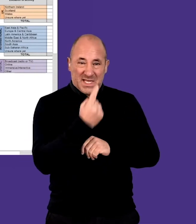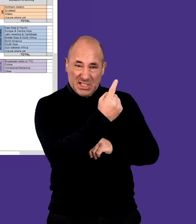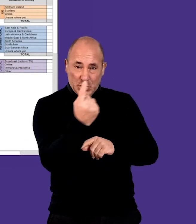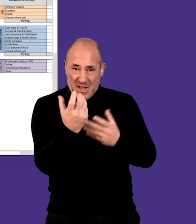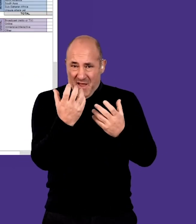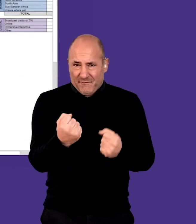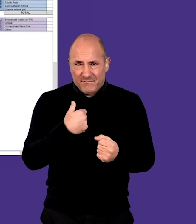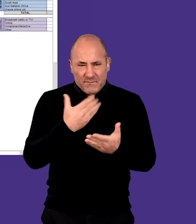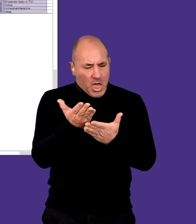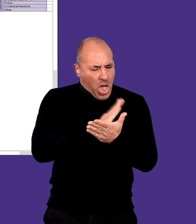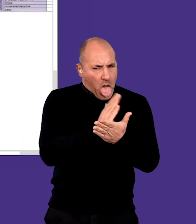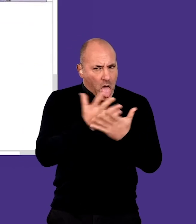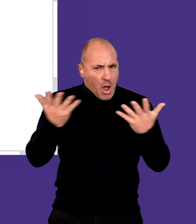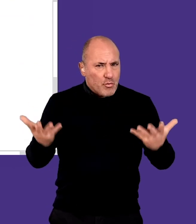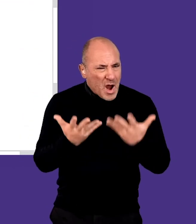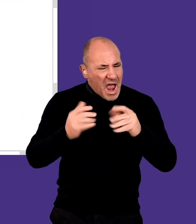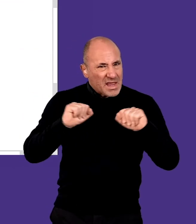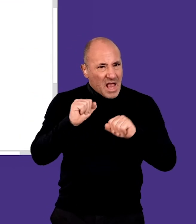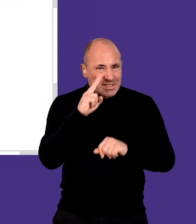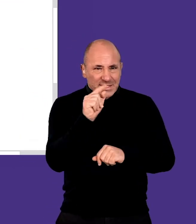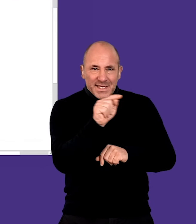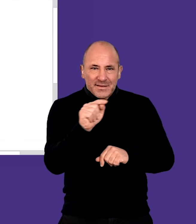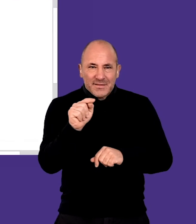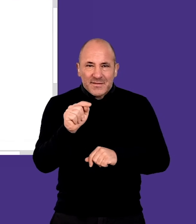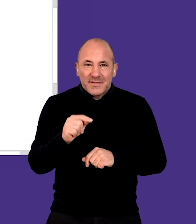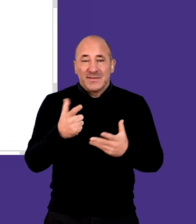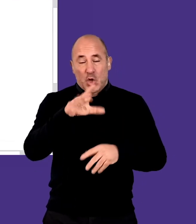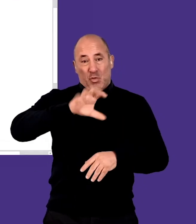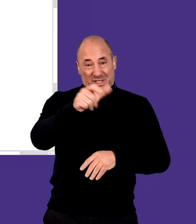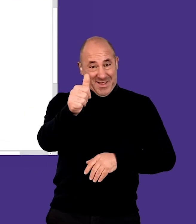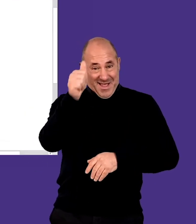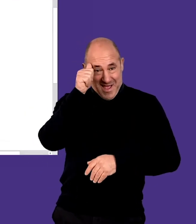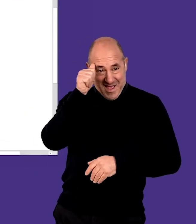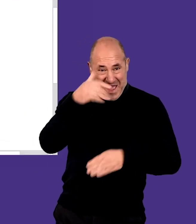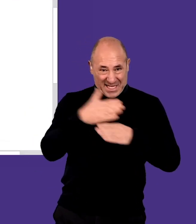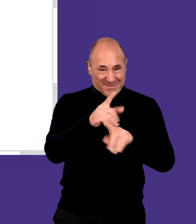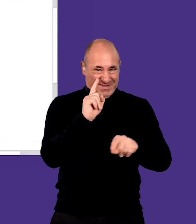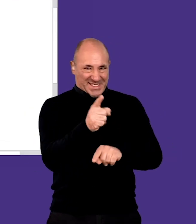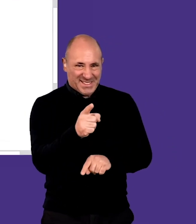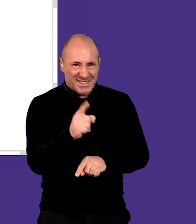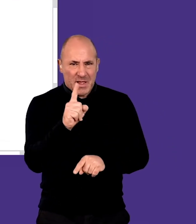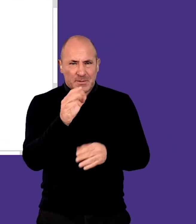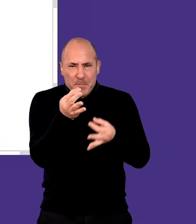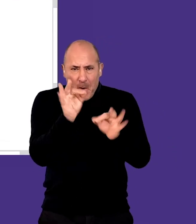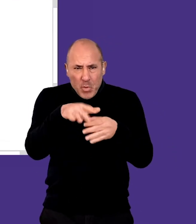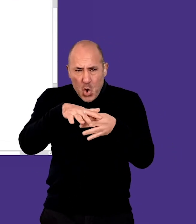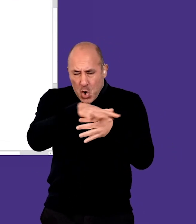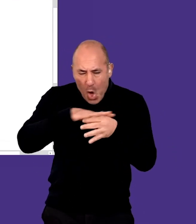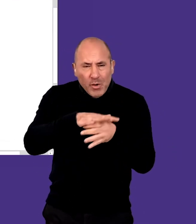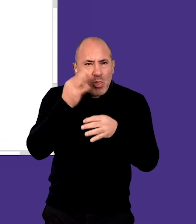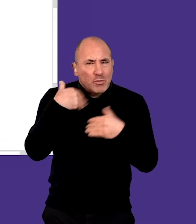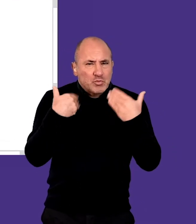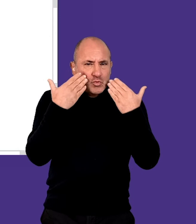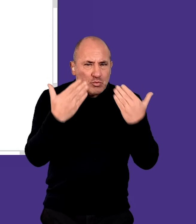yet box. So each column has an unsure where yet box. Where you know the region your activity will take place in,